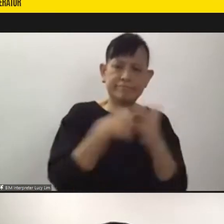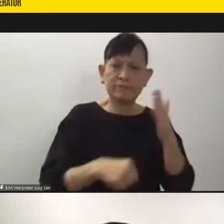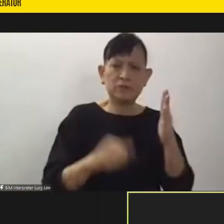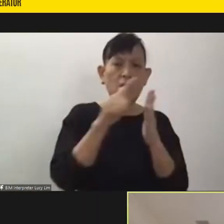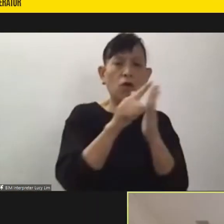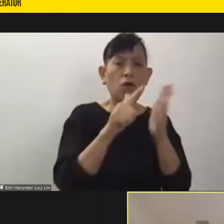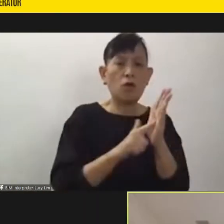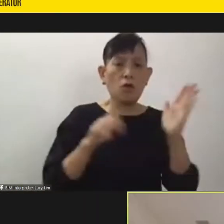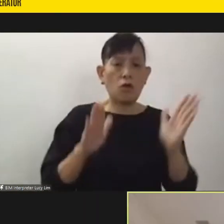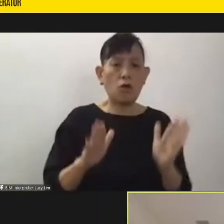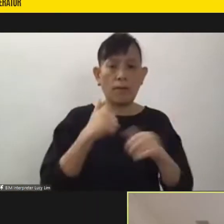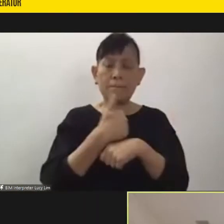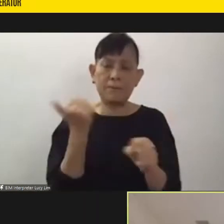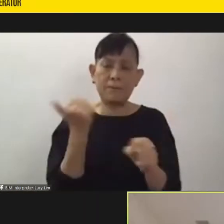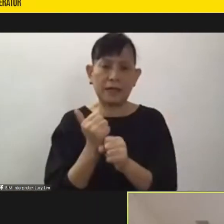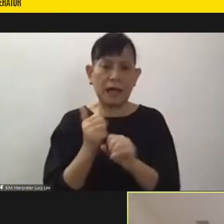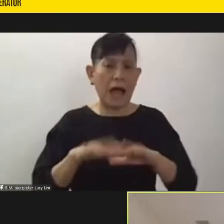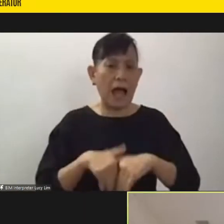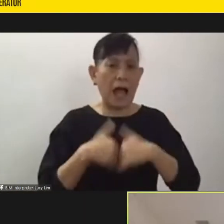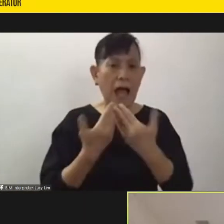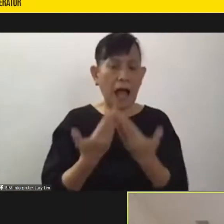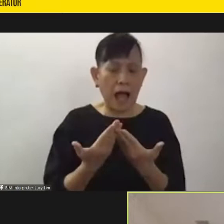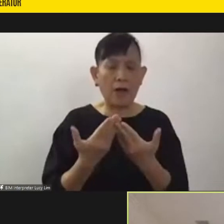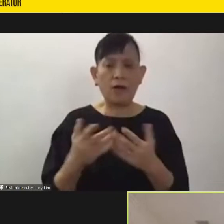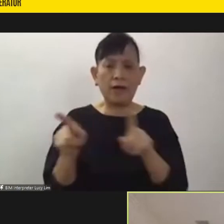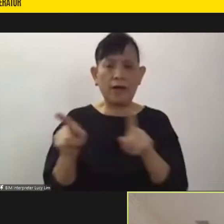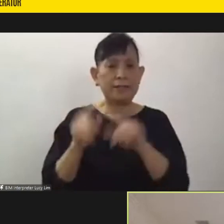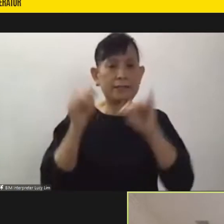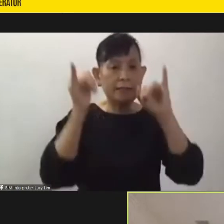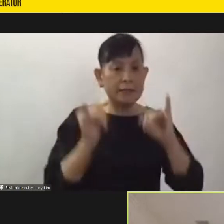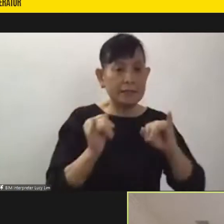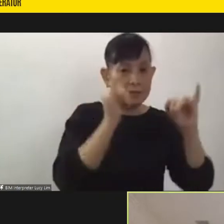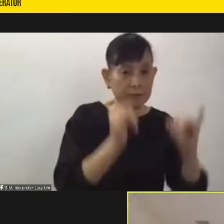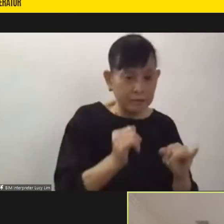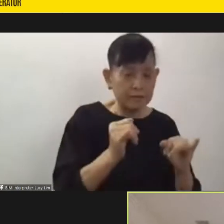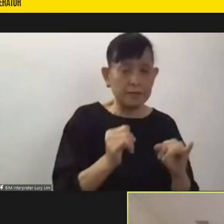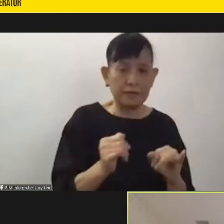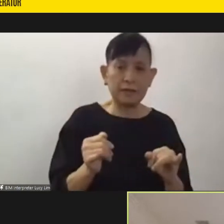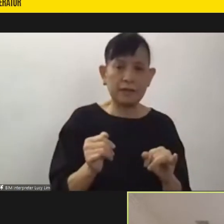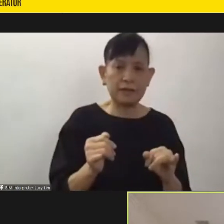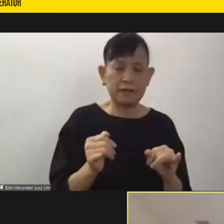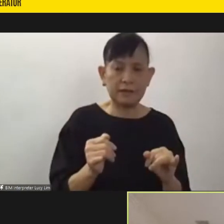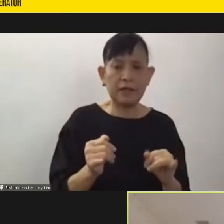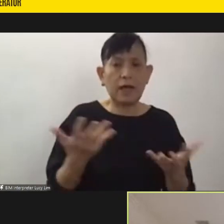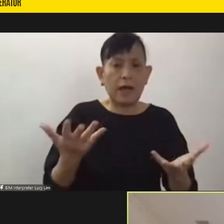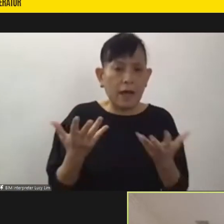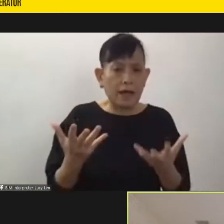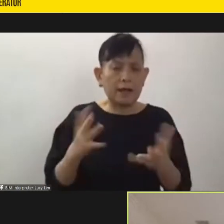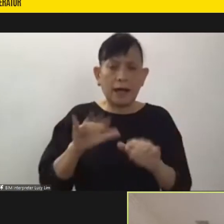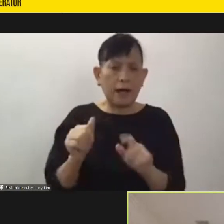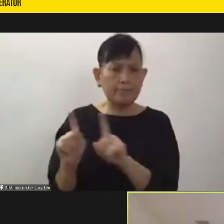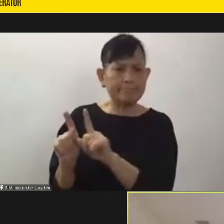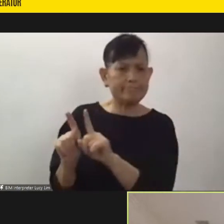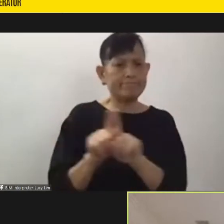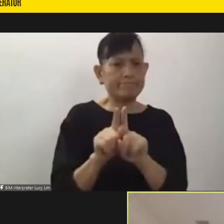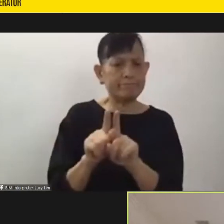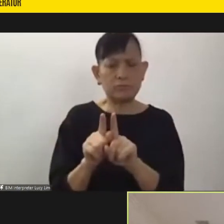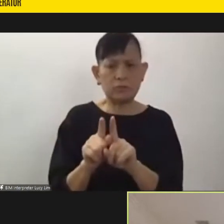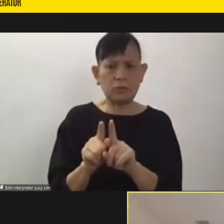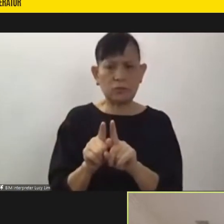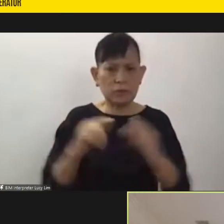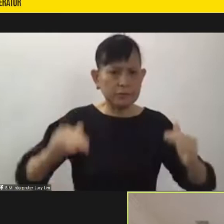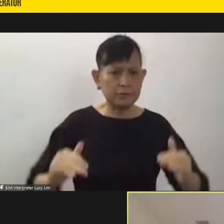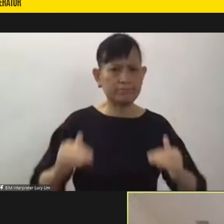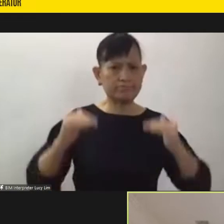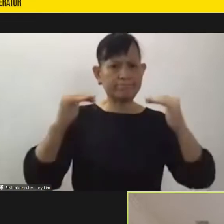these things? What are the steps that as individual we can take, as allies, because we also want to help, you know, uplift persons